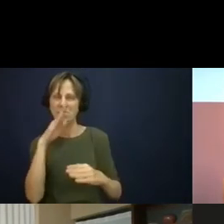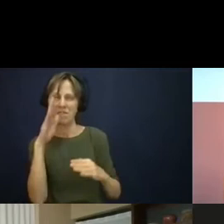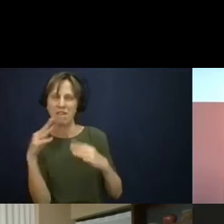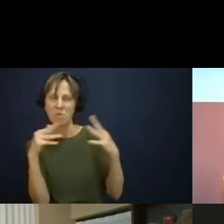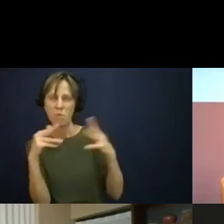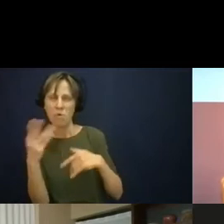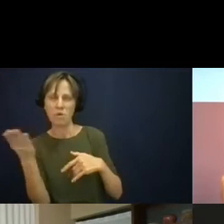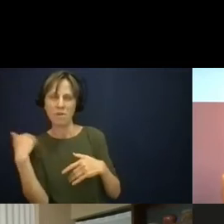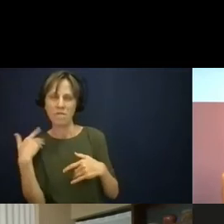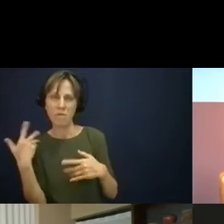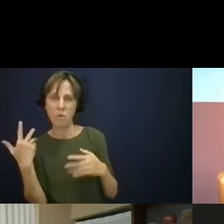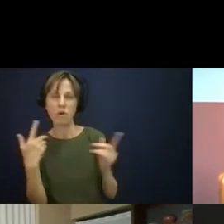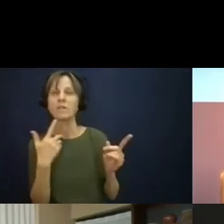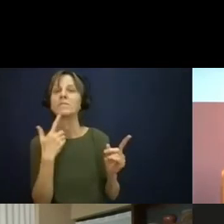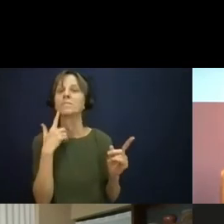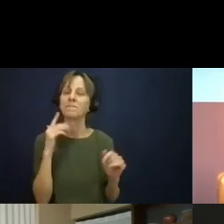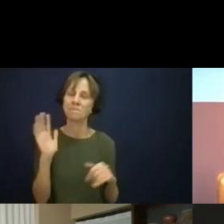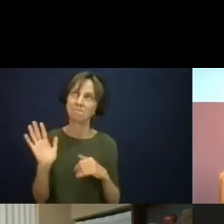like, yeah.